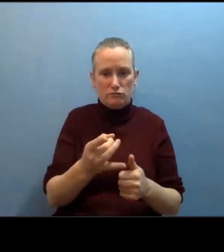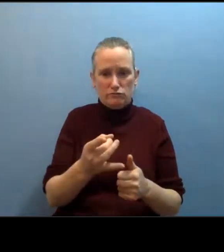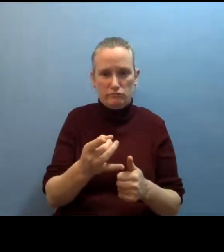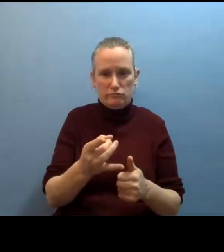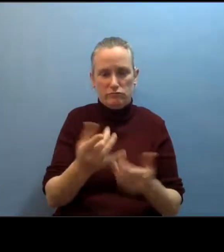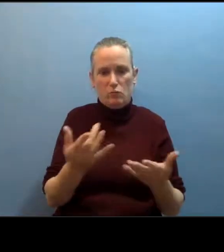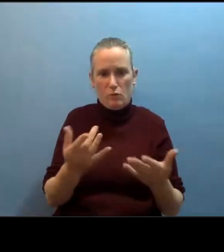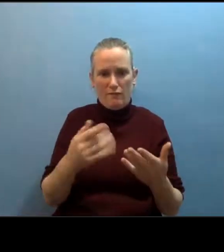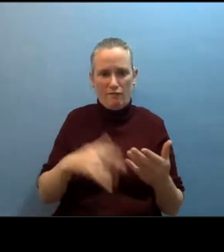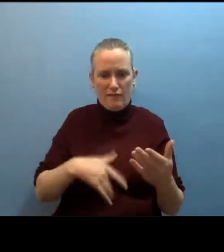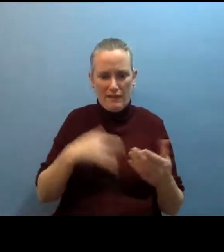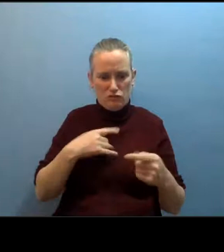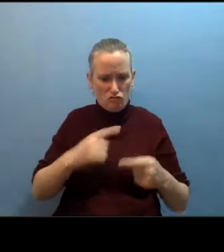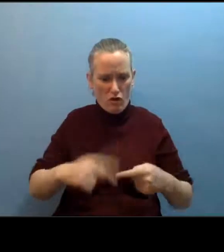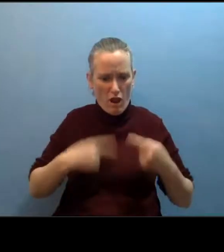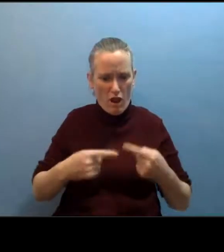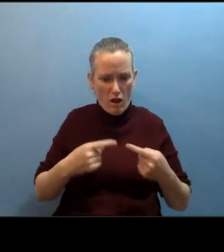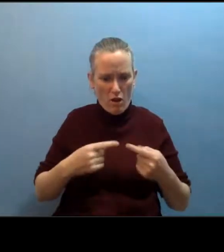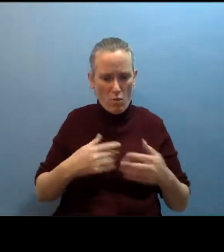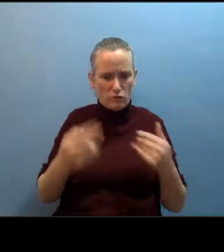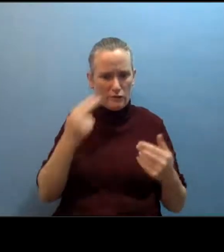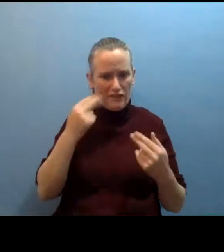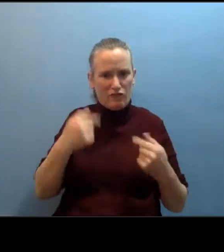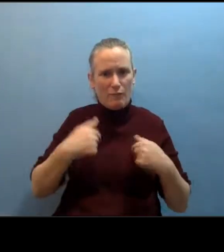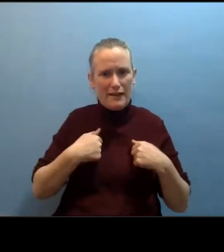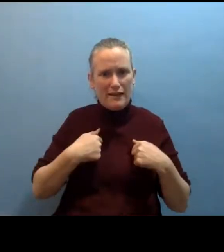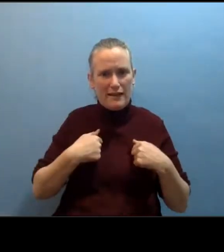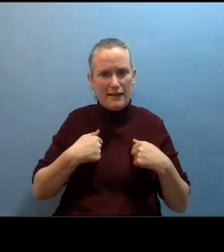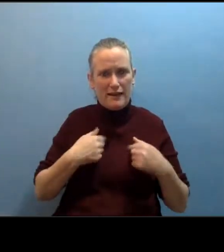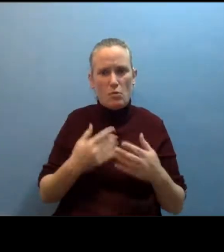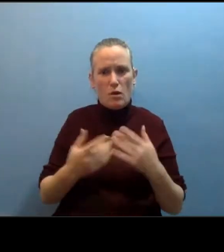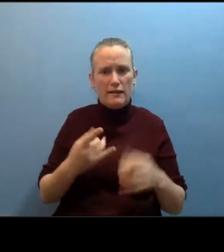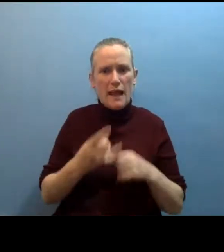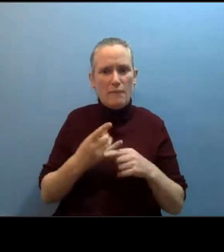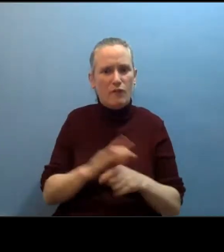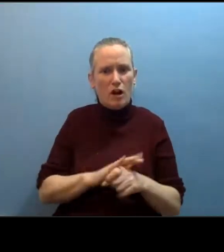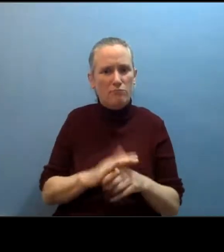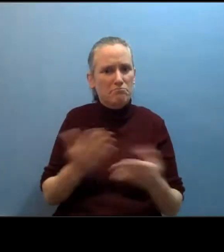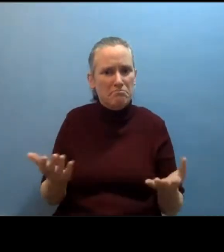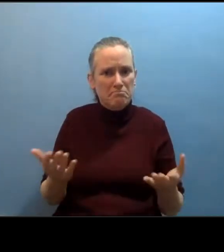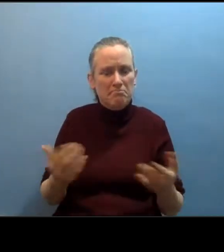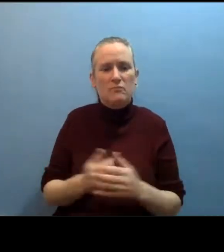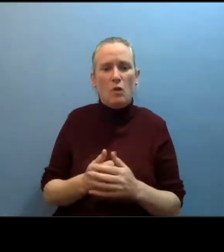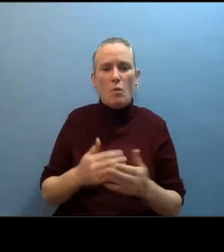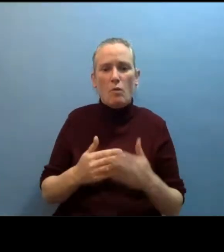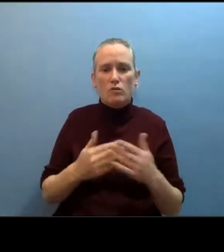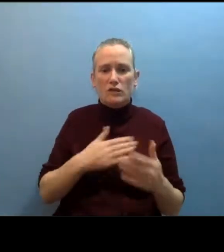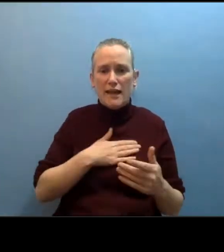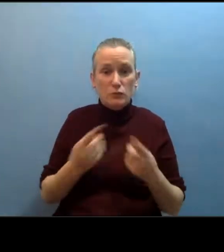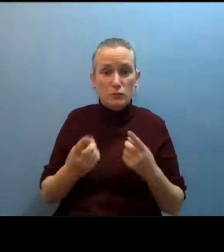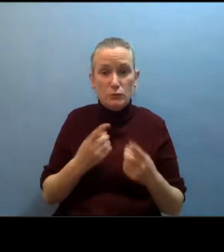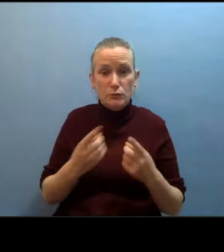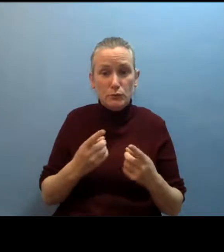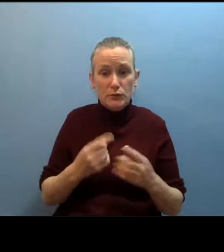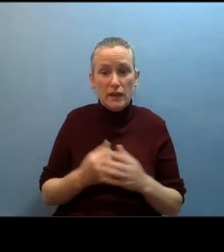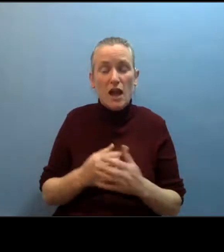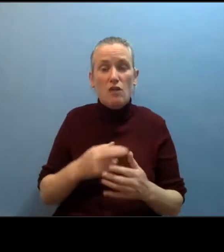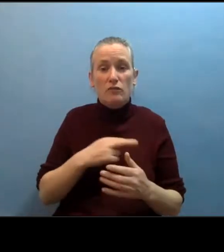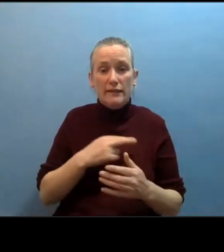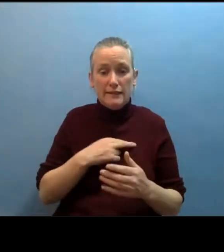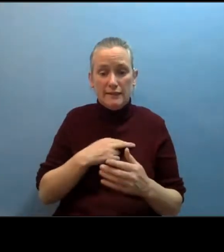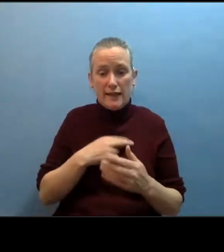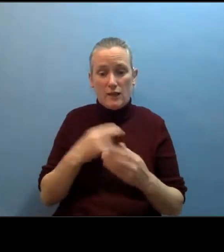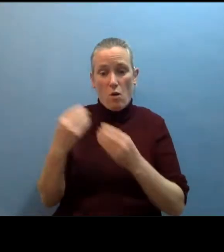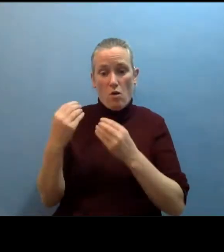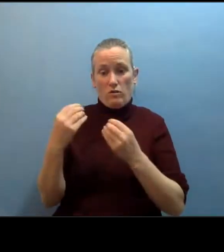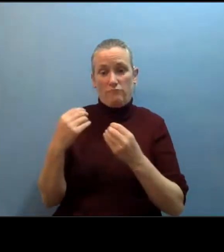you're struggling, what do you need from me? What would be helpful? What would you like to do? And really giving her ownership of that. I